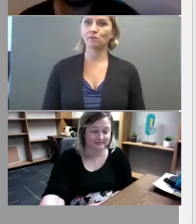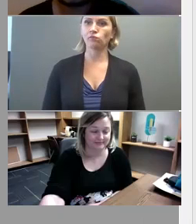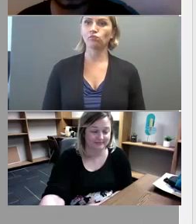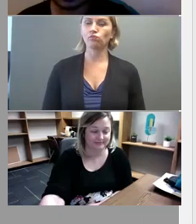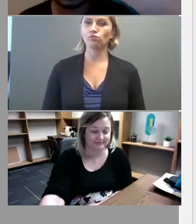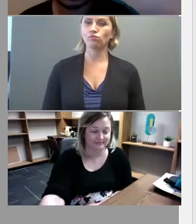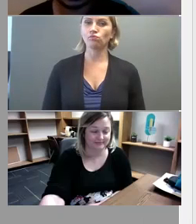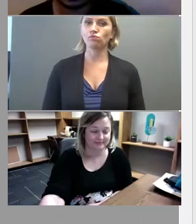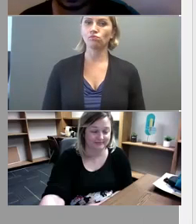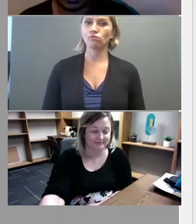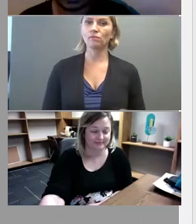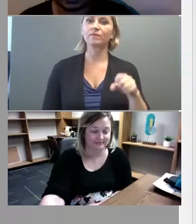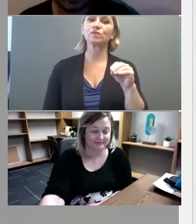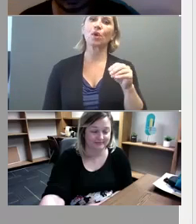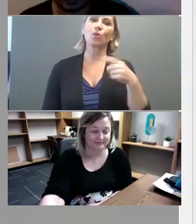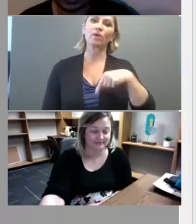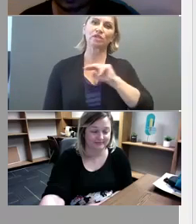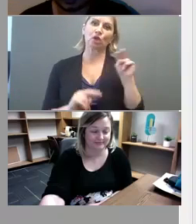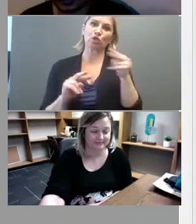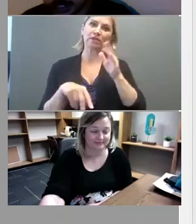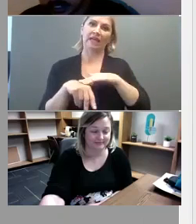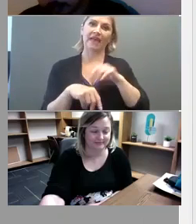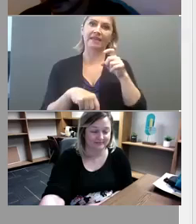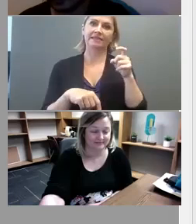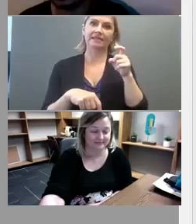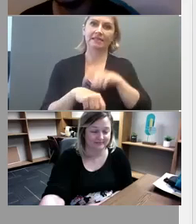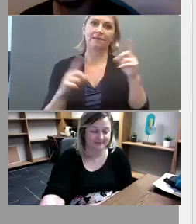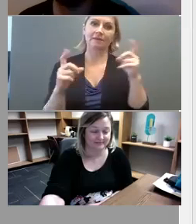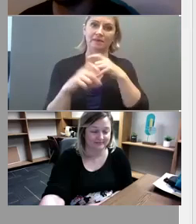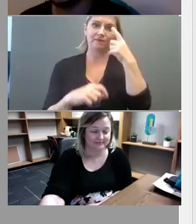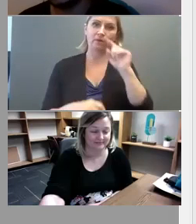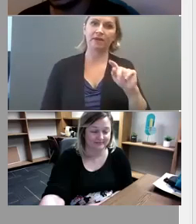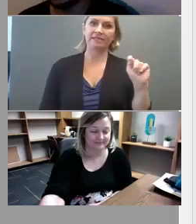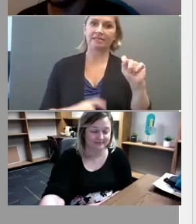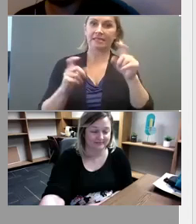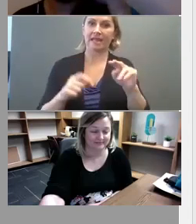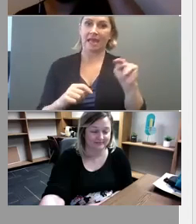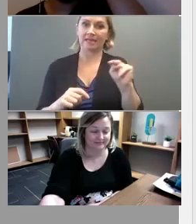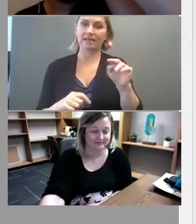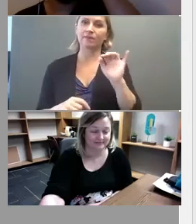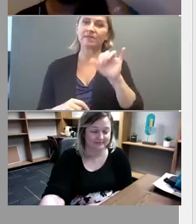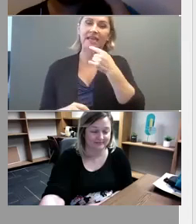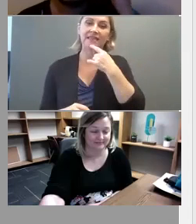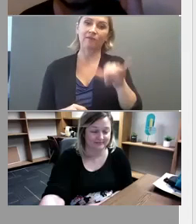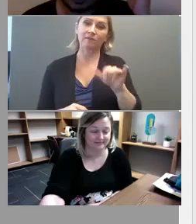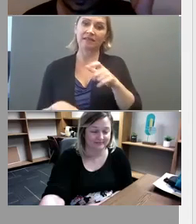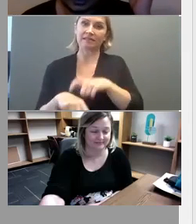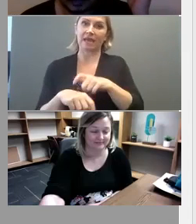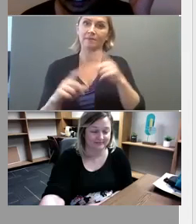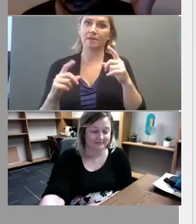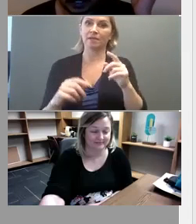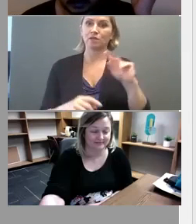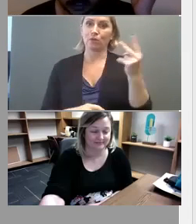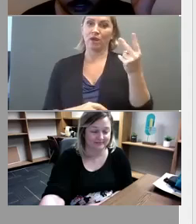Okay. So we just looked at the time complexity for 3t n by 4. We said that that is going to be theta n squared. We